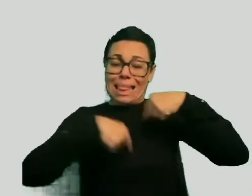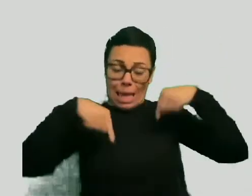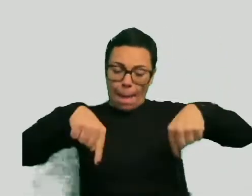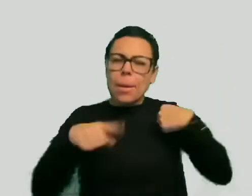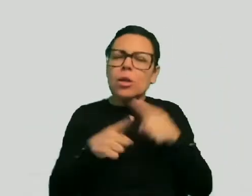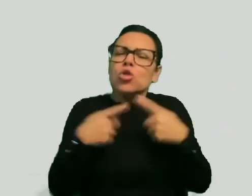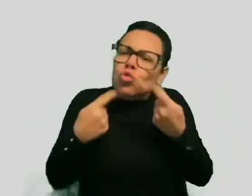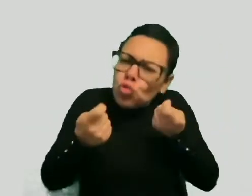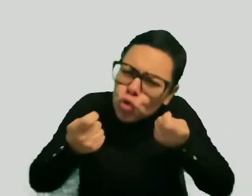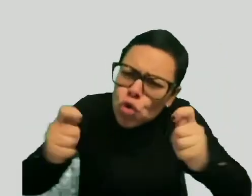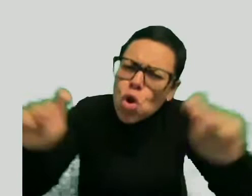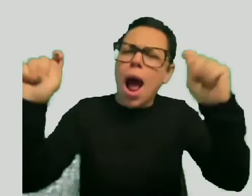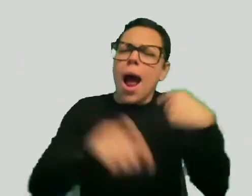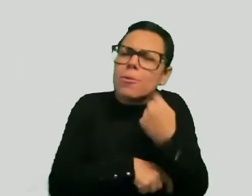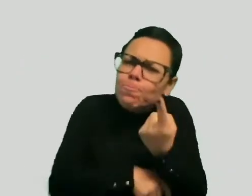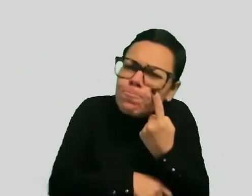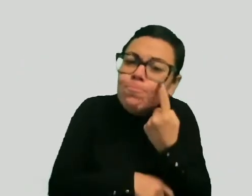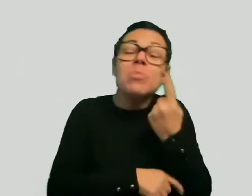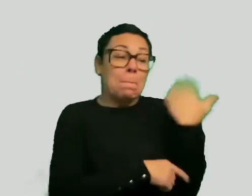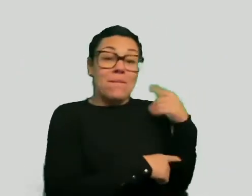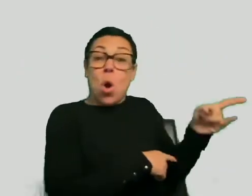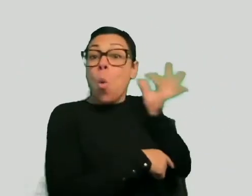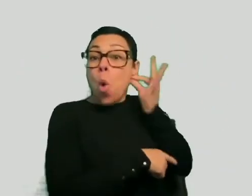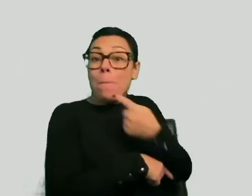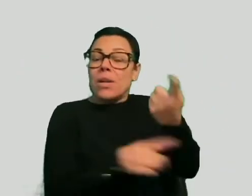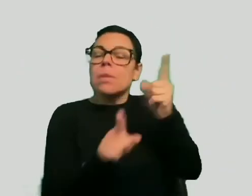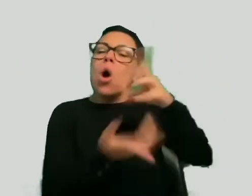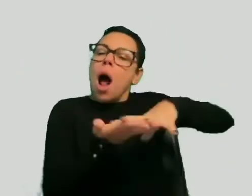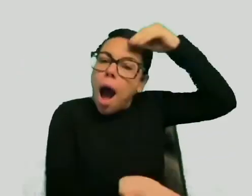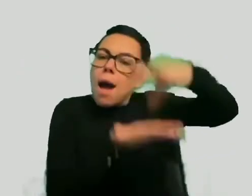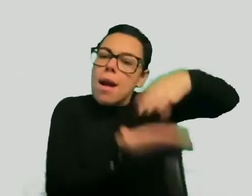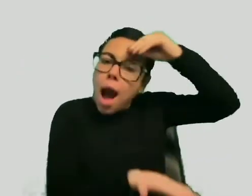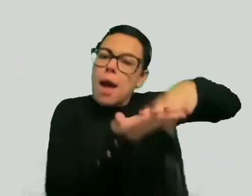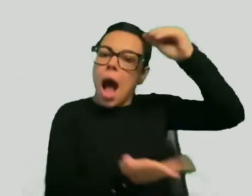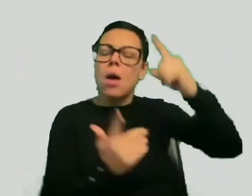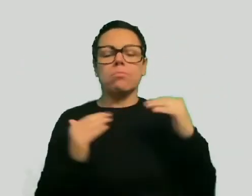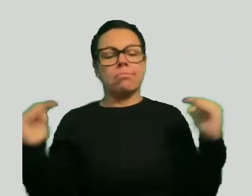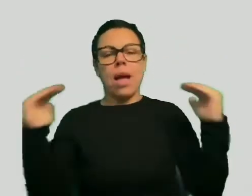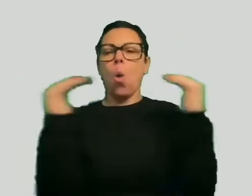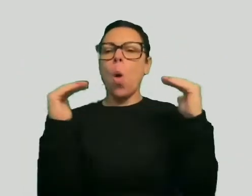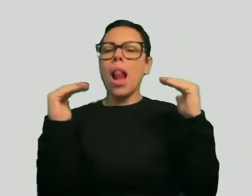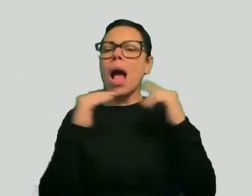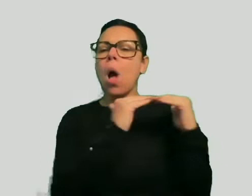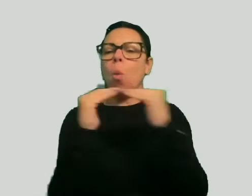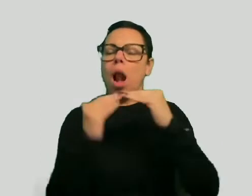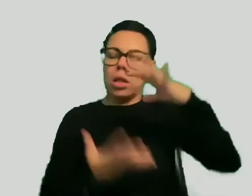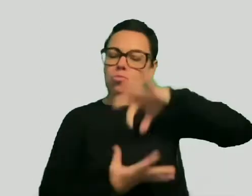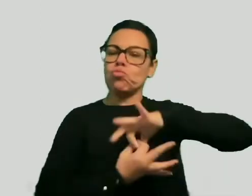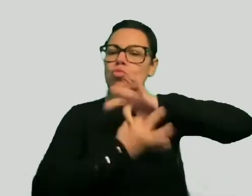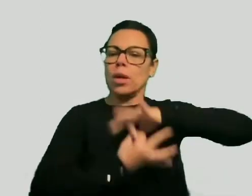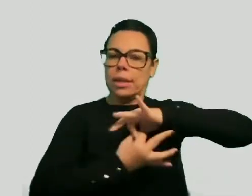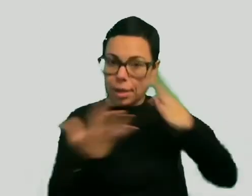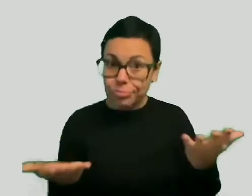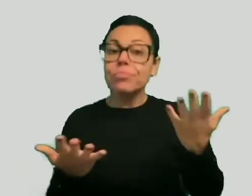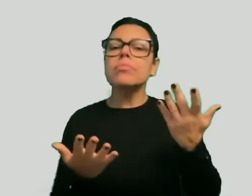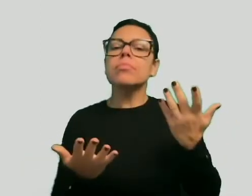include gender equality, for example, in our terms of references, et cetera, and it's not